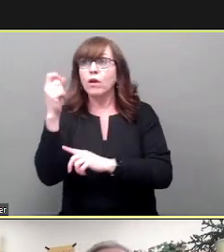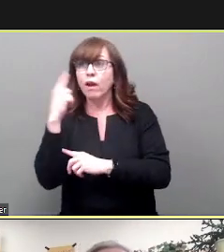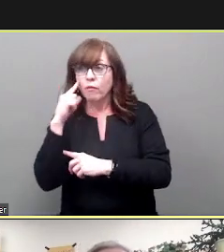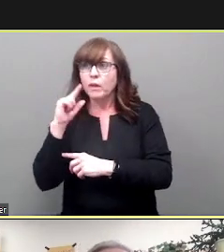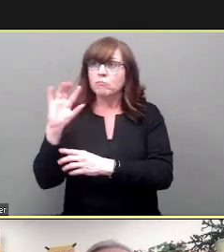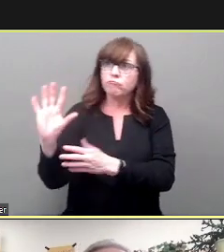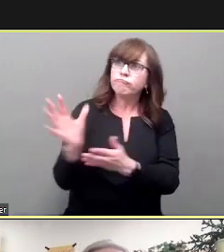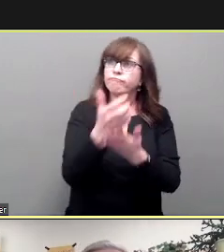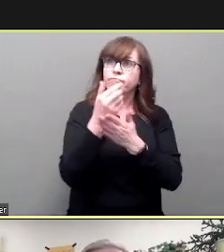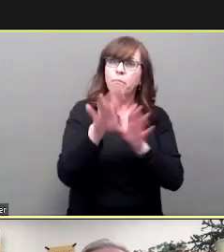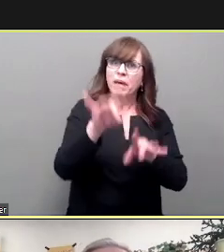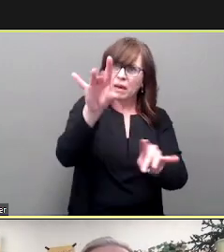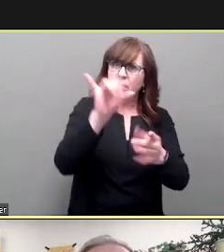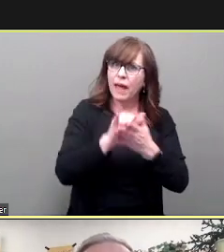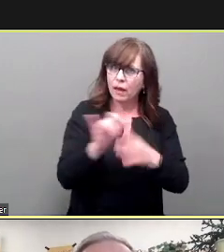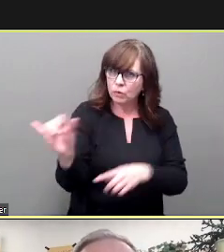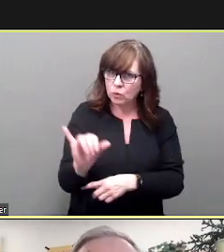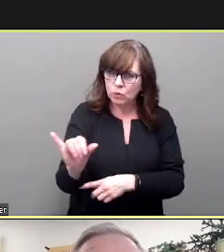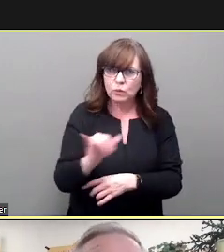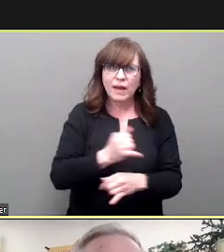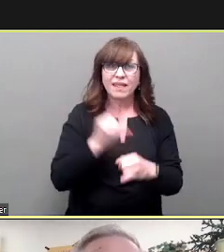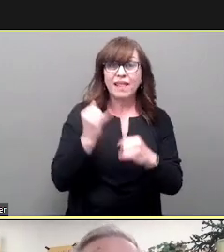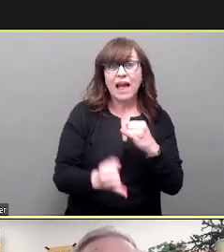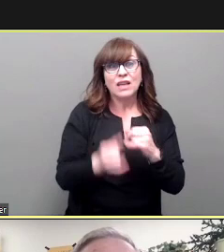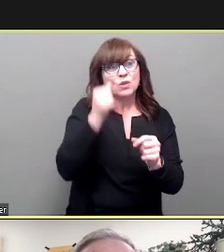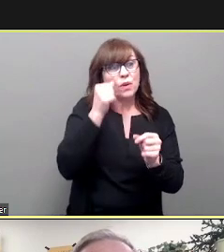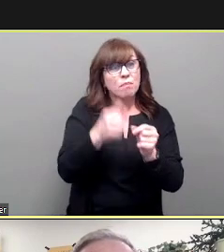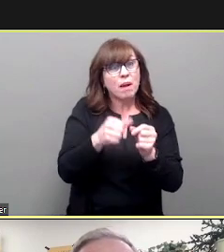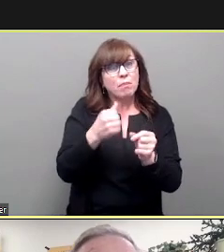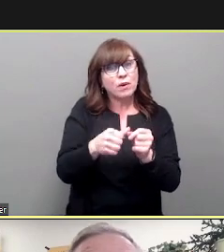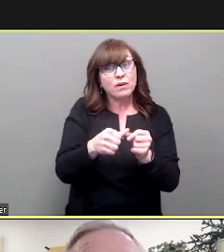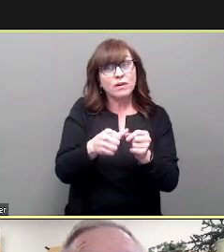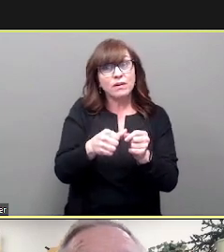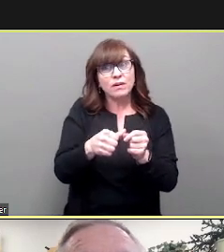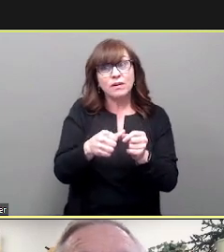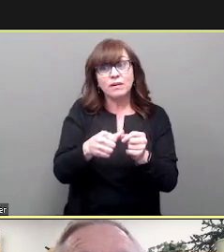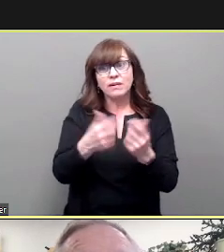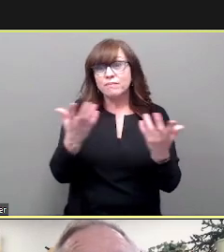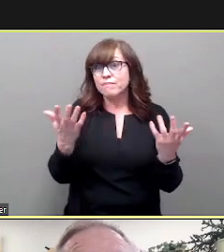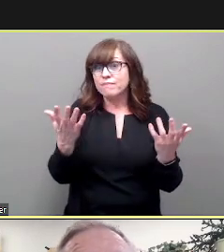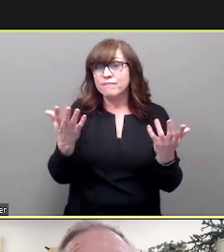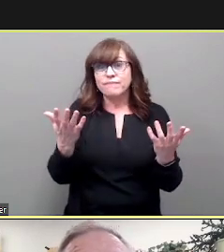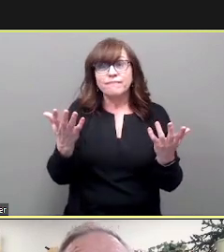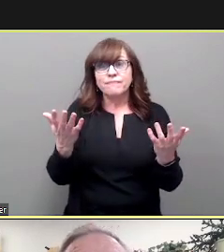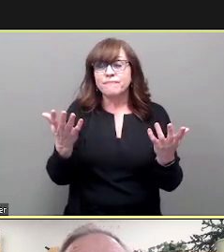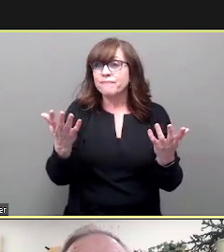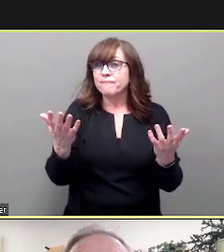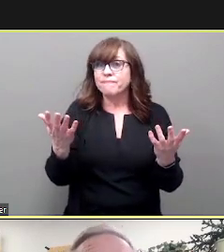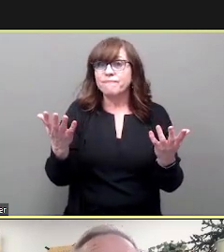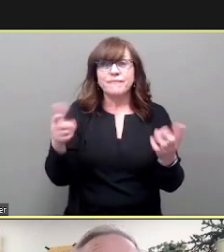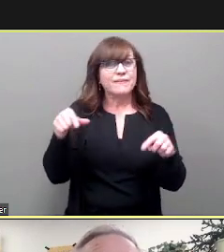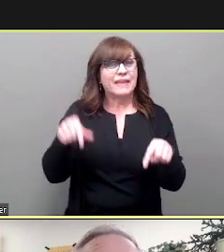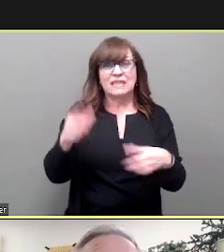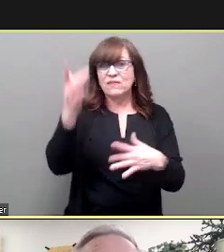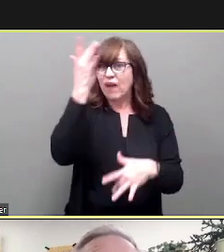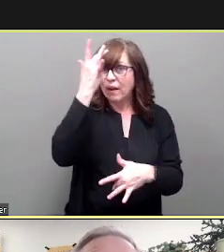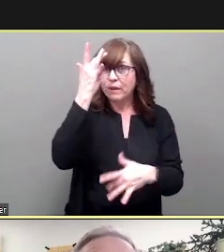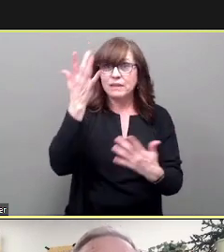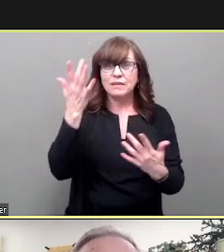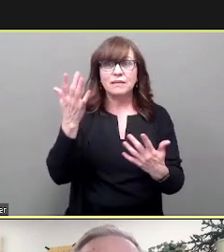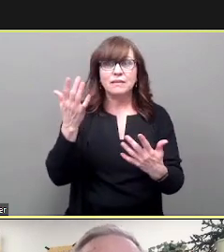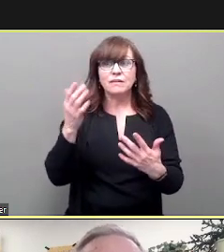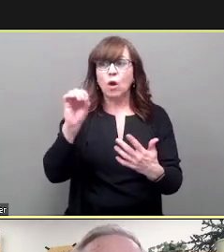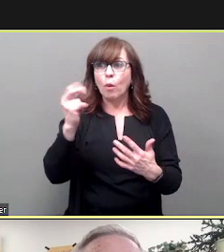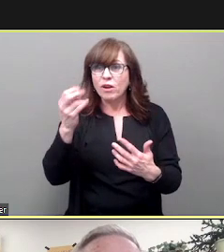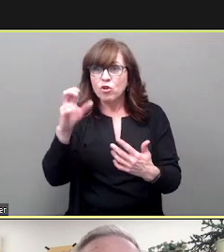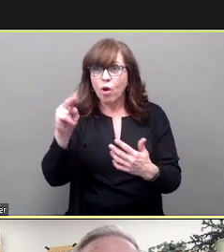away as well. And then lastly, just remember, we're having this virus, this Omicron variant,